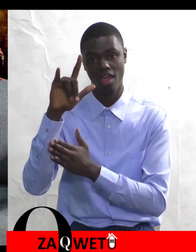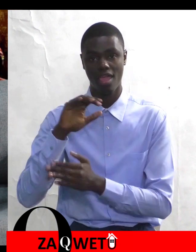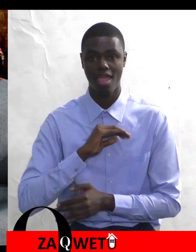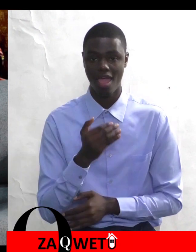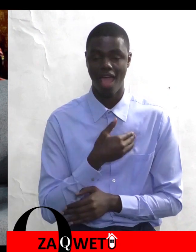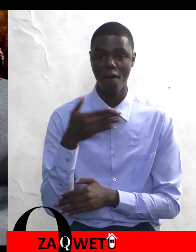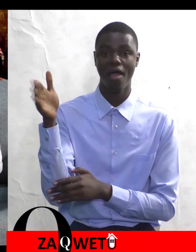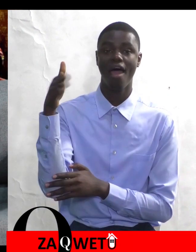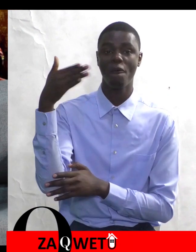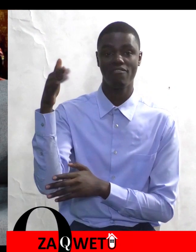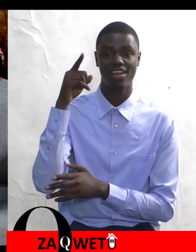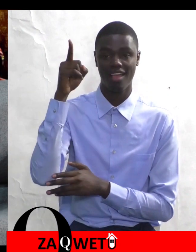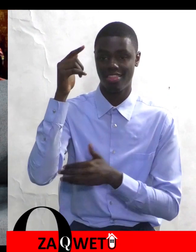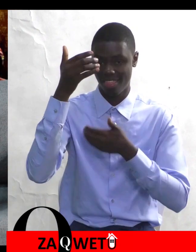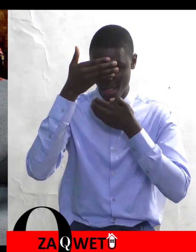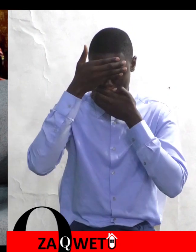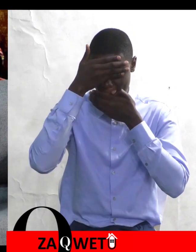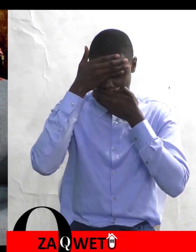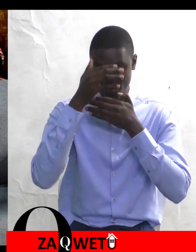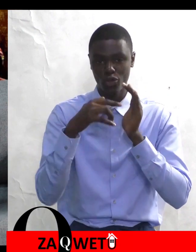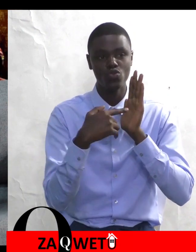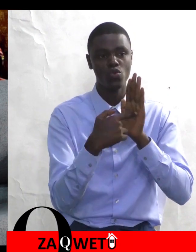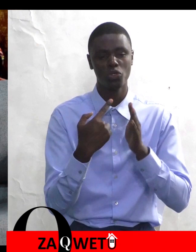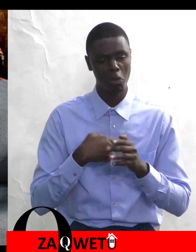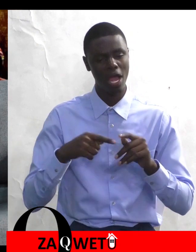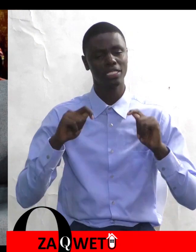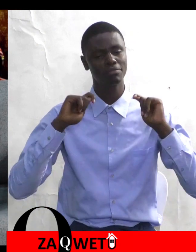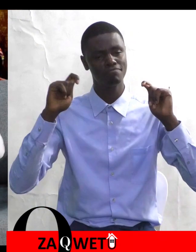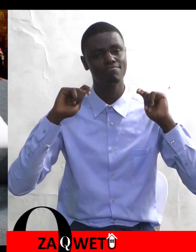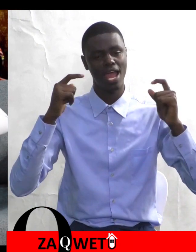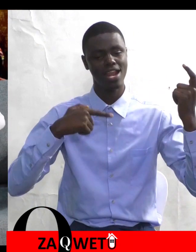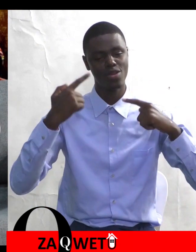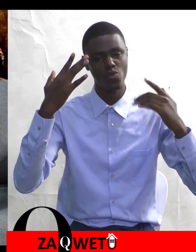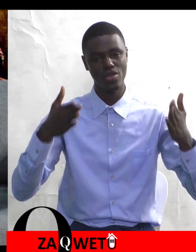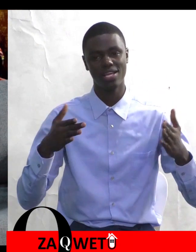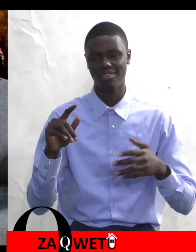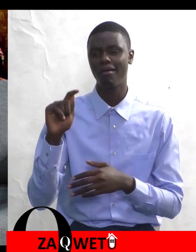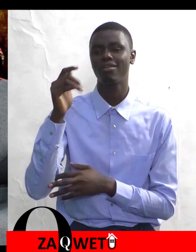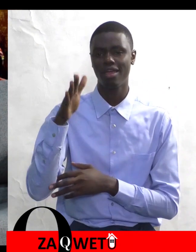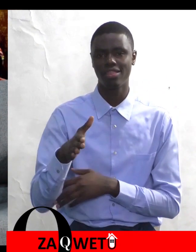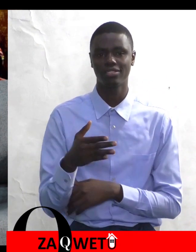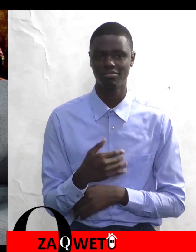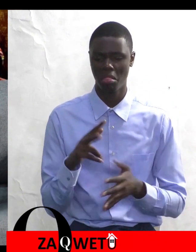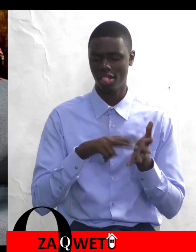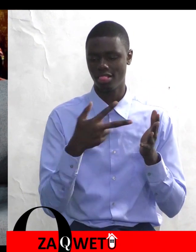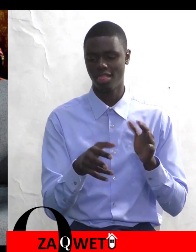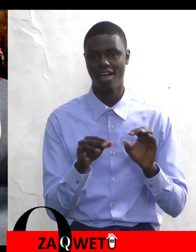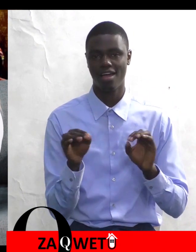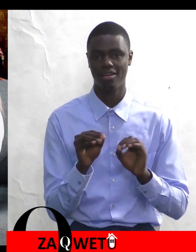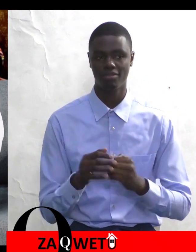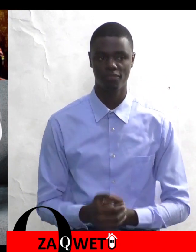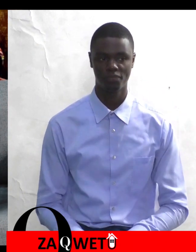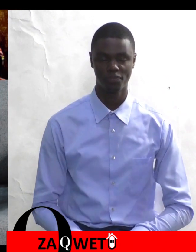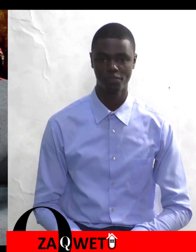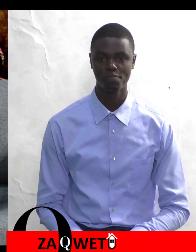watuwezeshe kuenda. We go and fly our flag kule Morocco tuwanyeshe, sisi ndo machampezi. Sisi ndo machampezi. We are